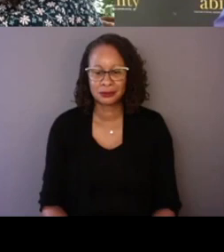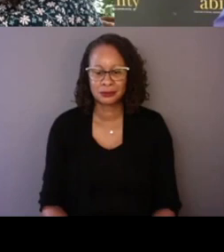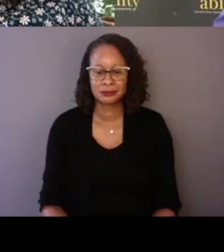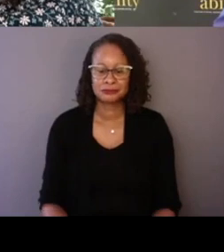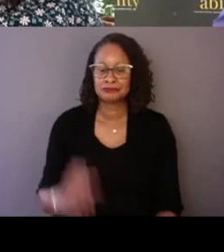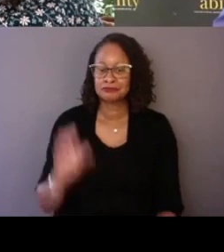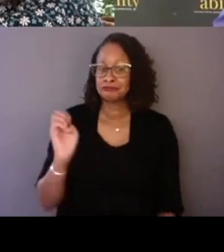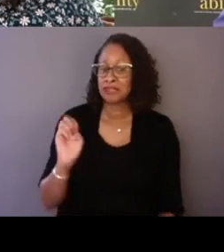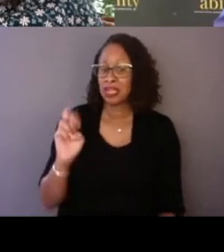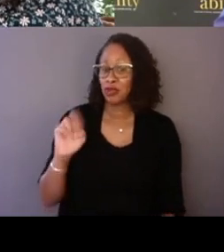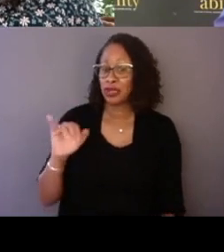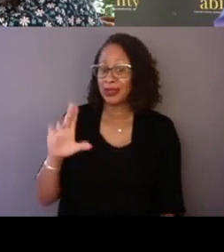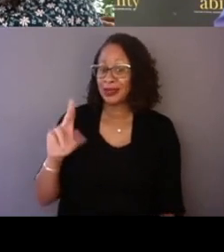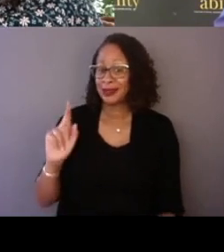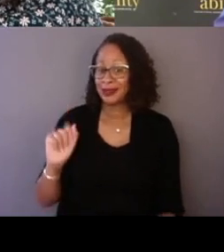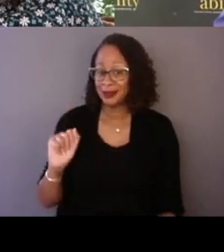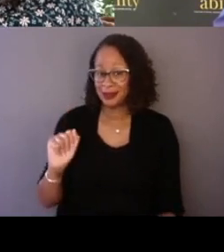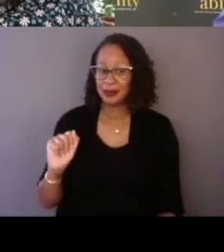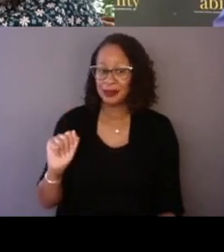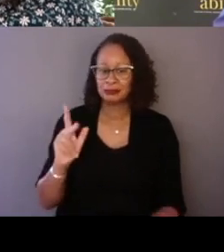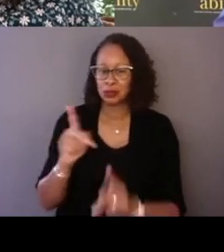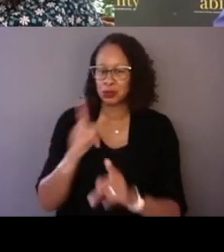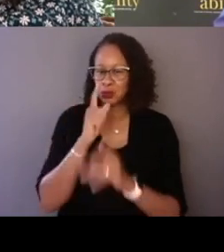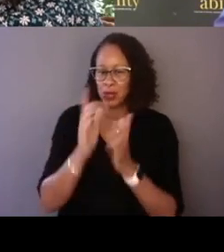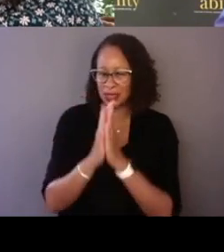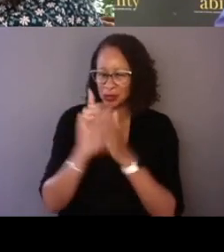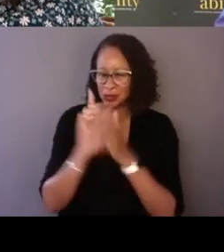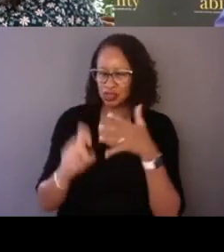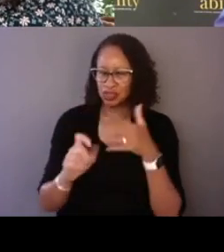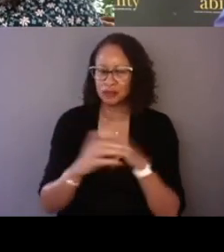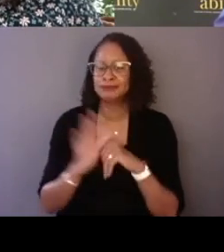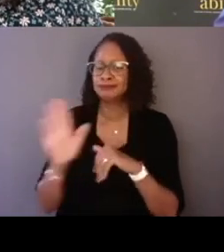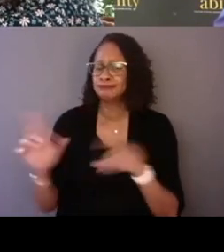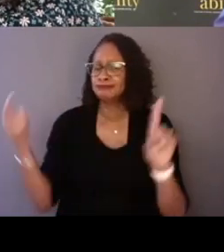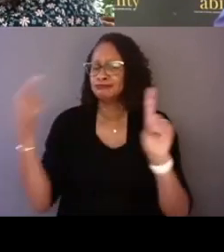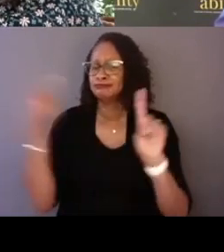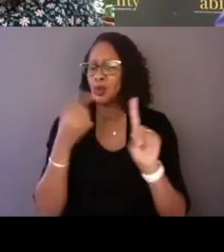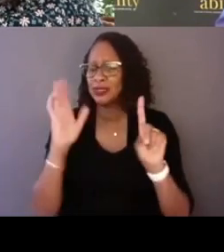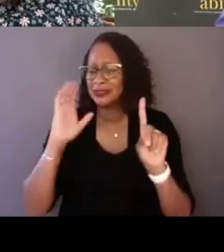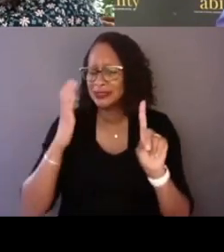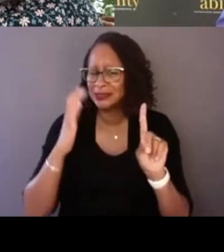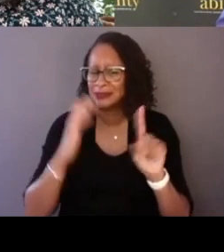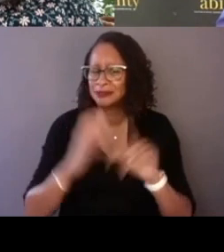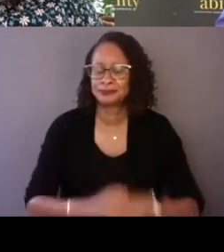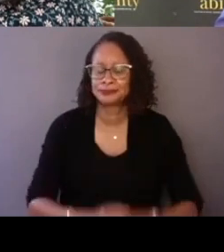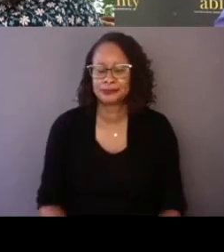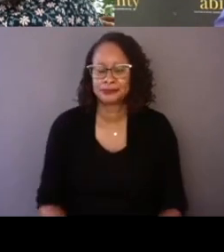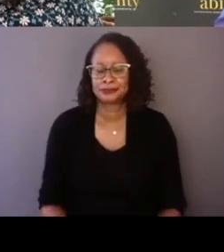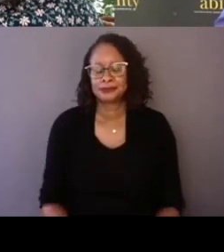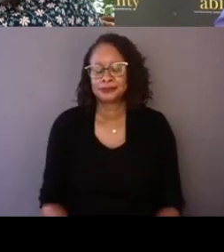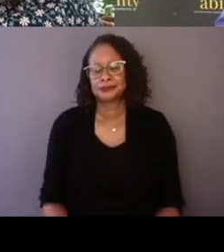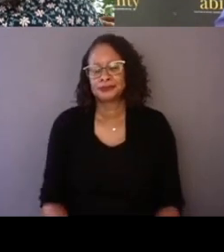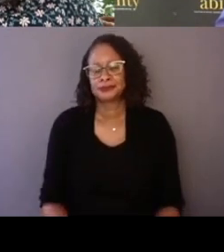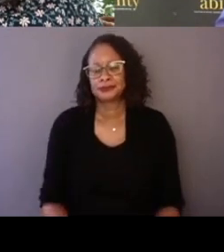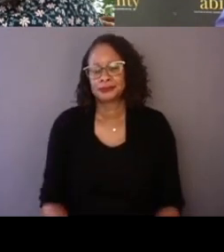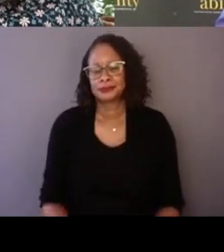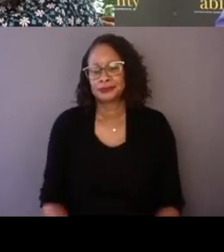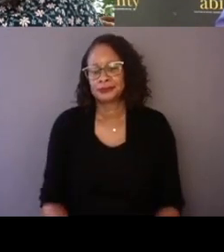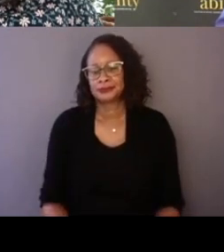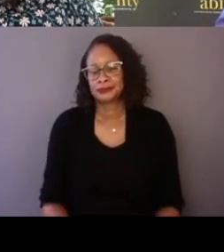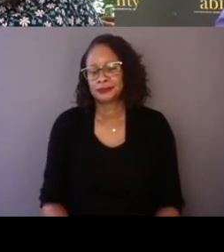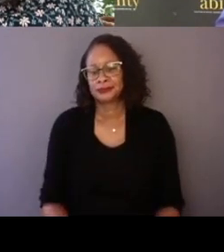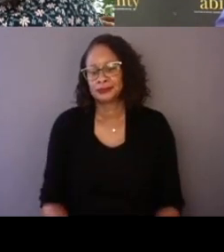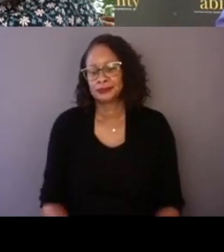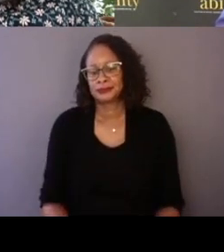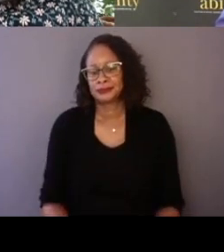seems to be getting at, the questioner, is the question was again, was what do you